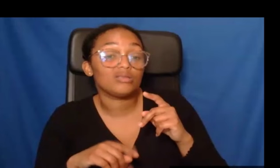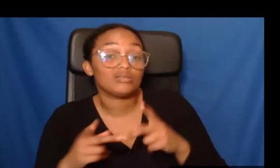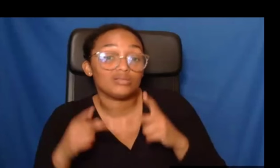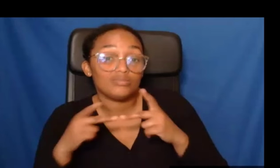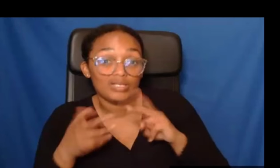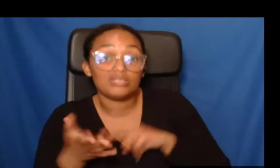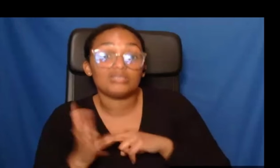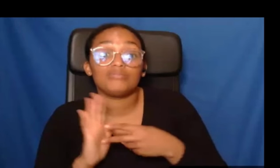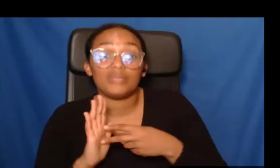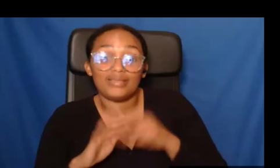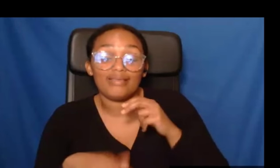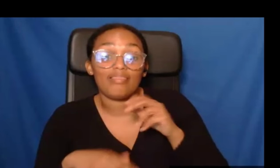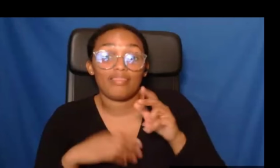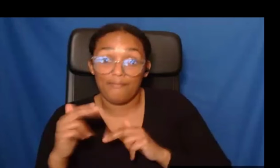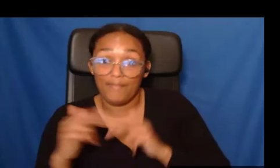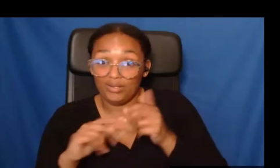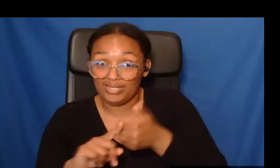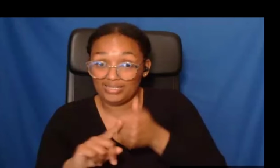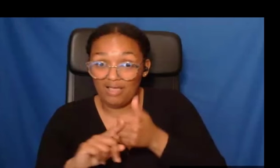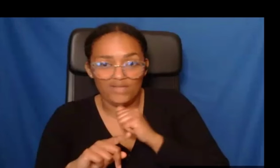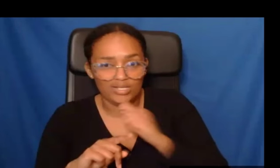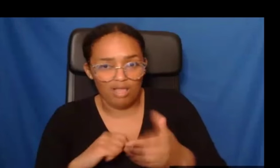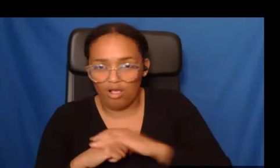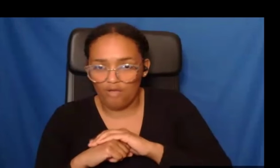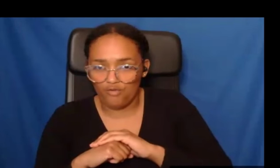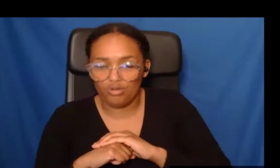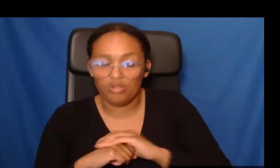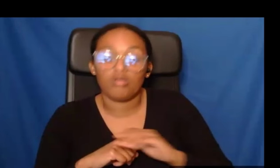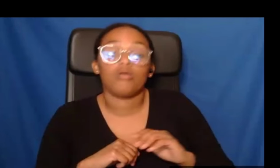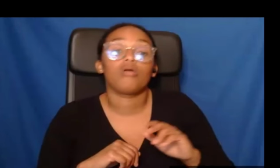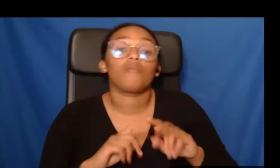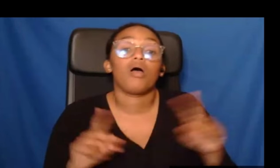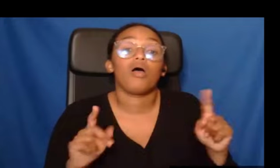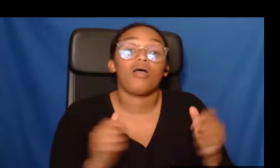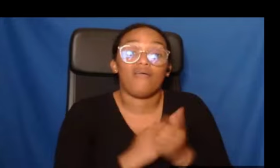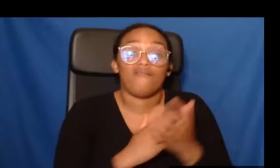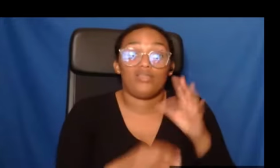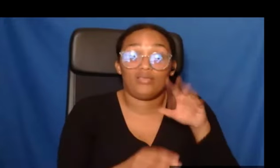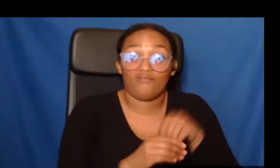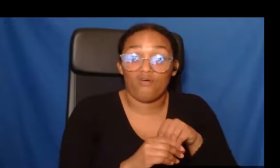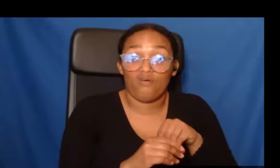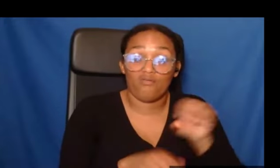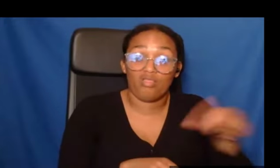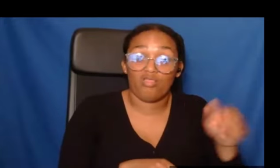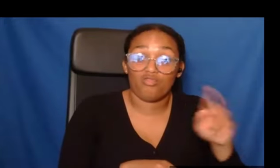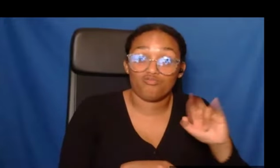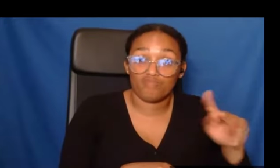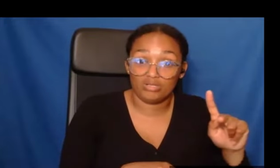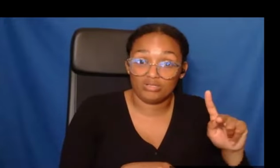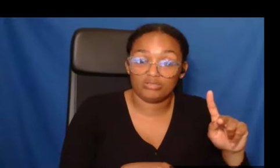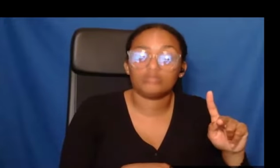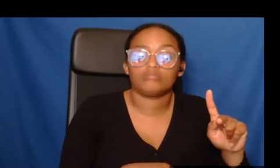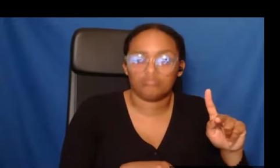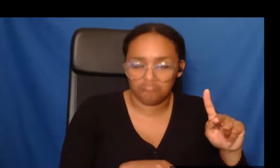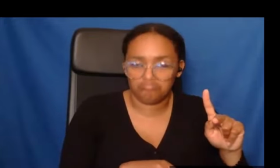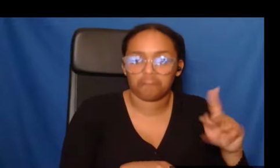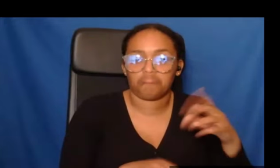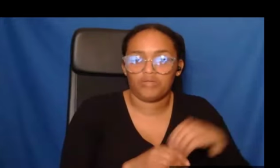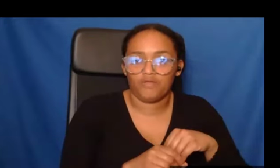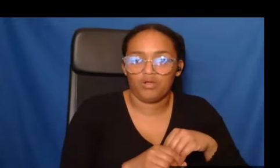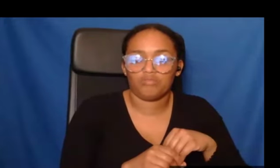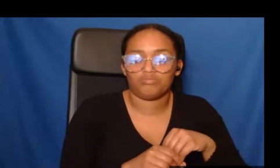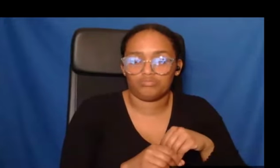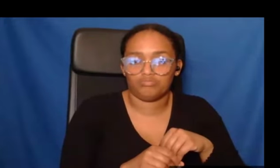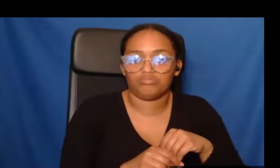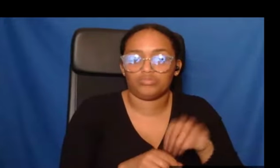building itself, but they are insuring all of the other risks. And so this is just one of those situations where